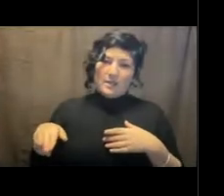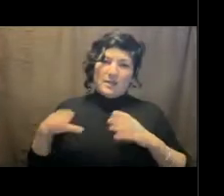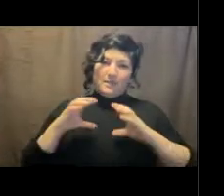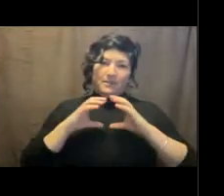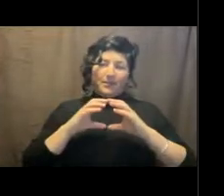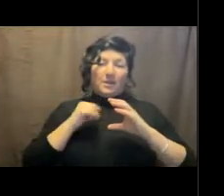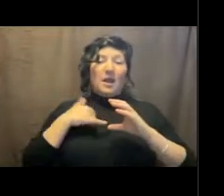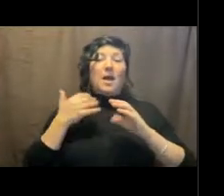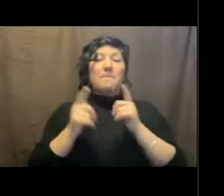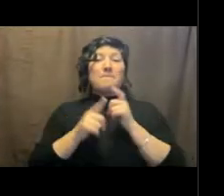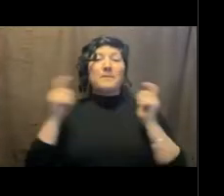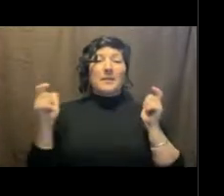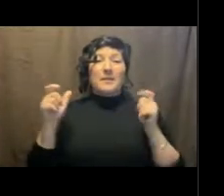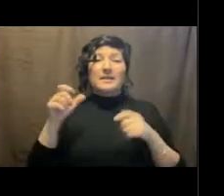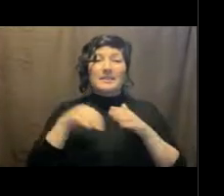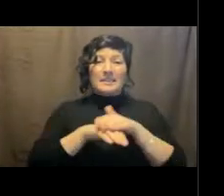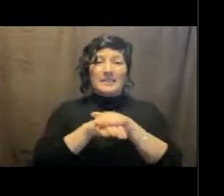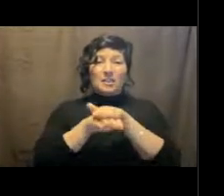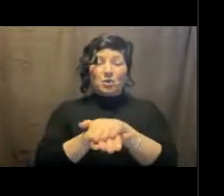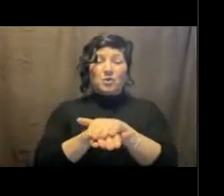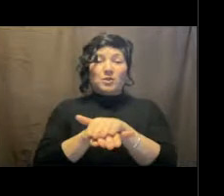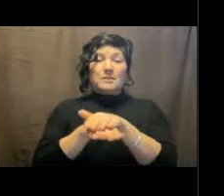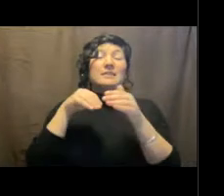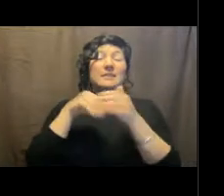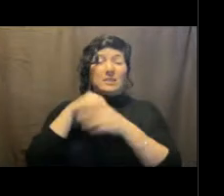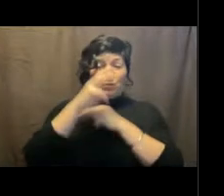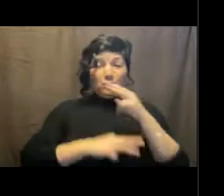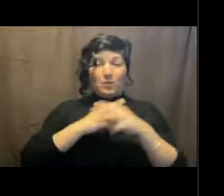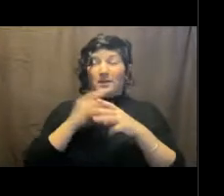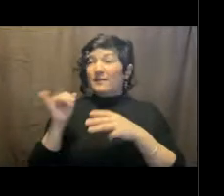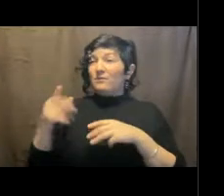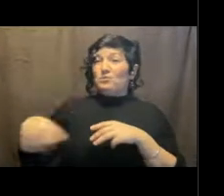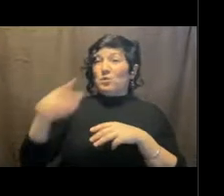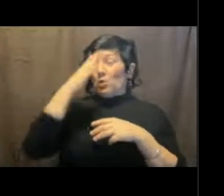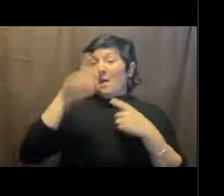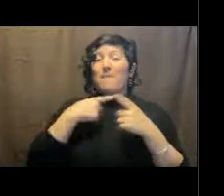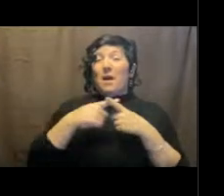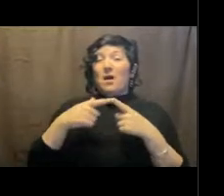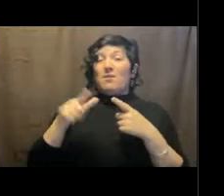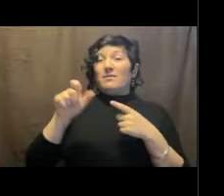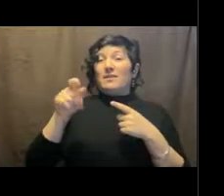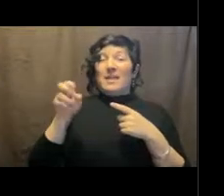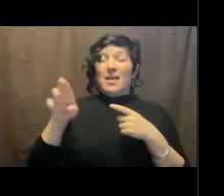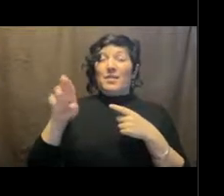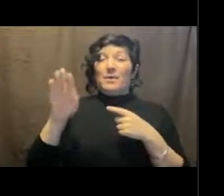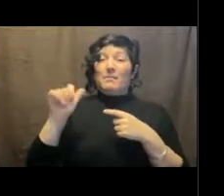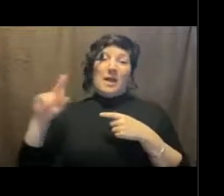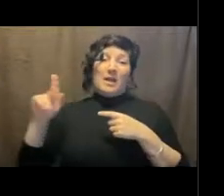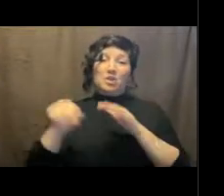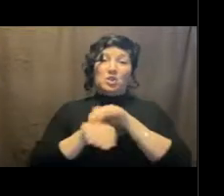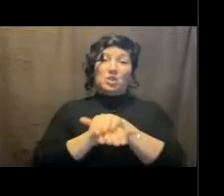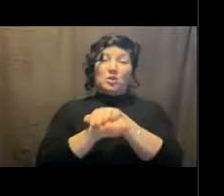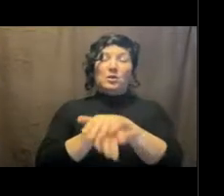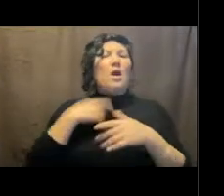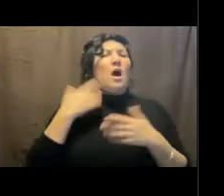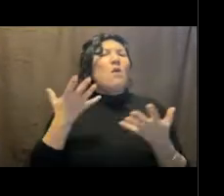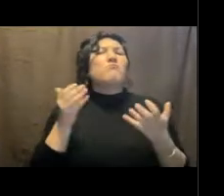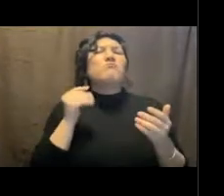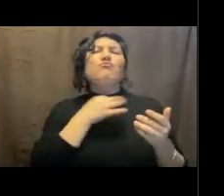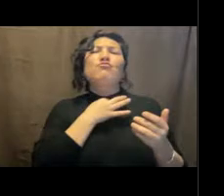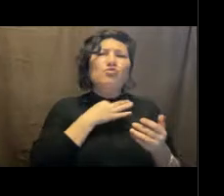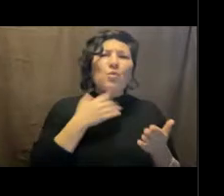sea turtles in the world. So if there's anyone out there that knows anything about leatherback turtles, I'd like to ask the audience, what do you think leatherback turtles eat? What's